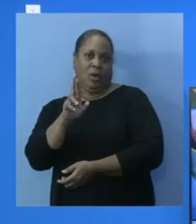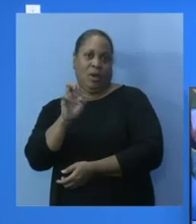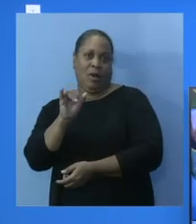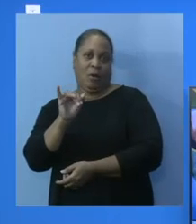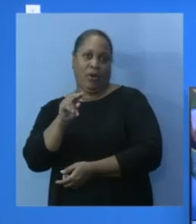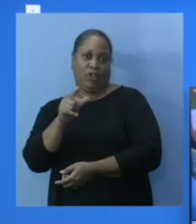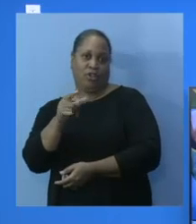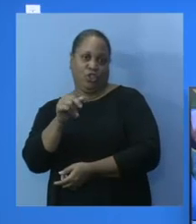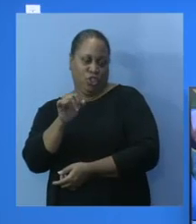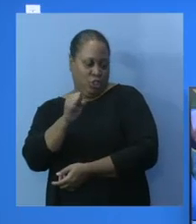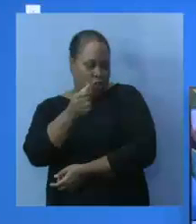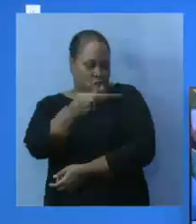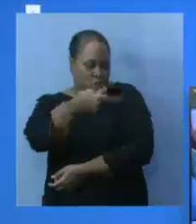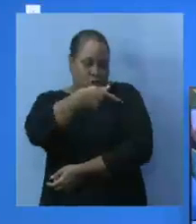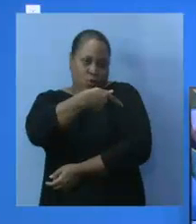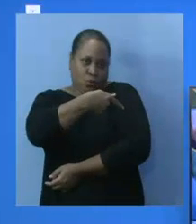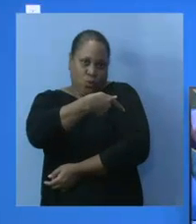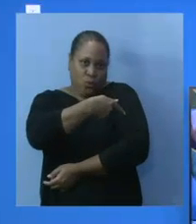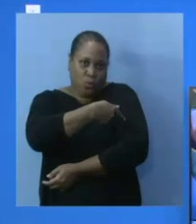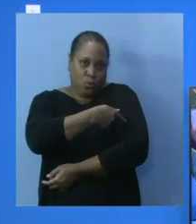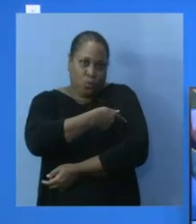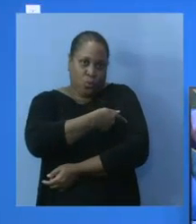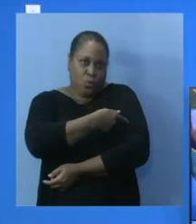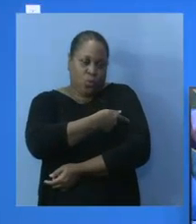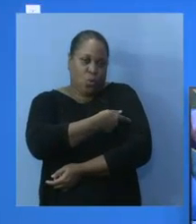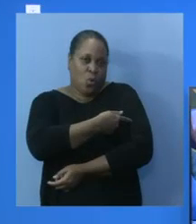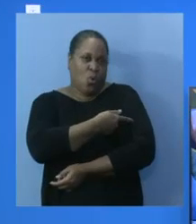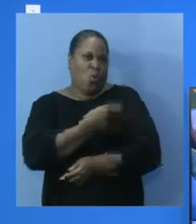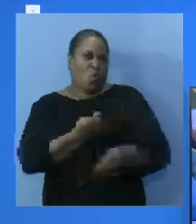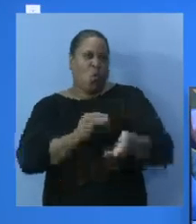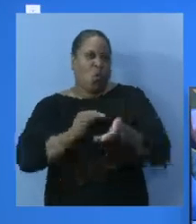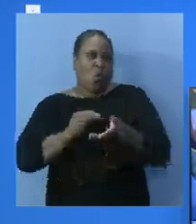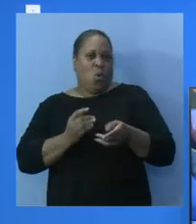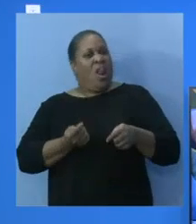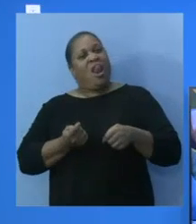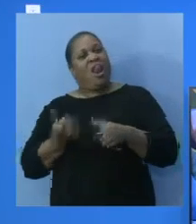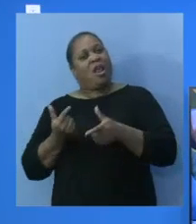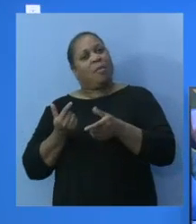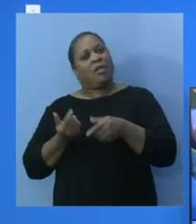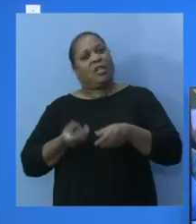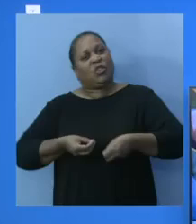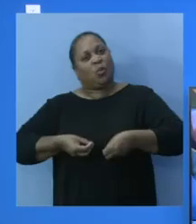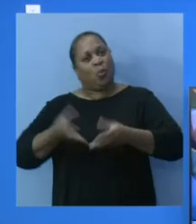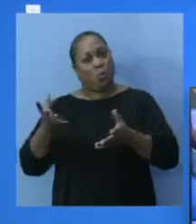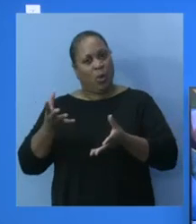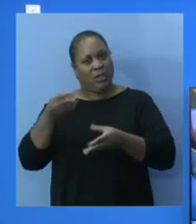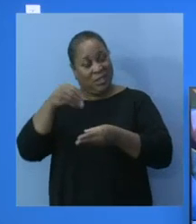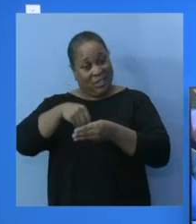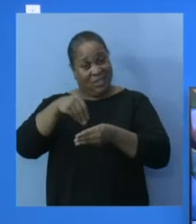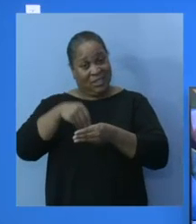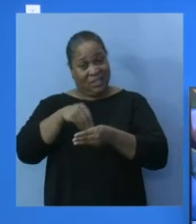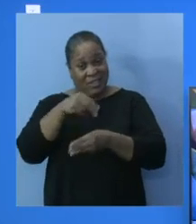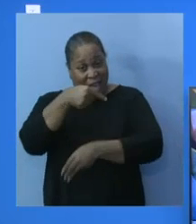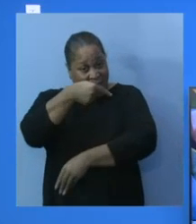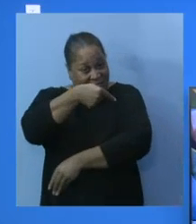within the needle, and thus eliminates wasted vaccine left behind the inside of the needle, and so